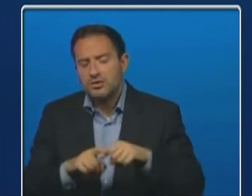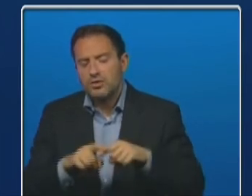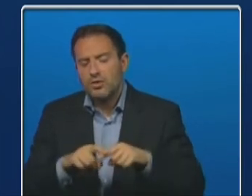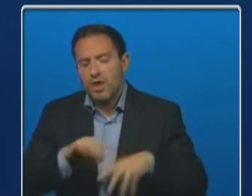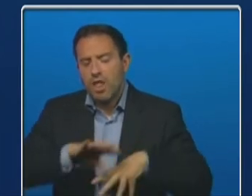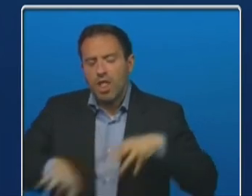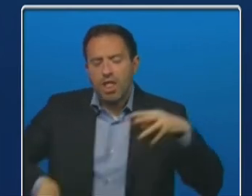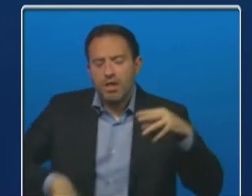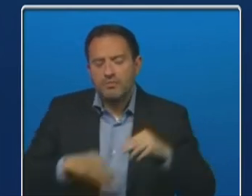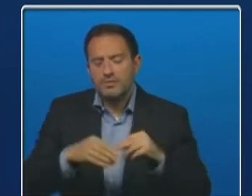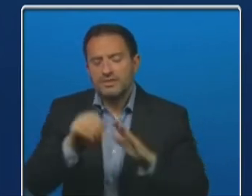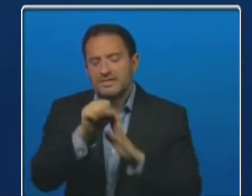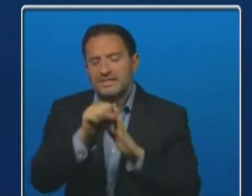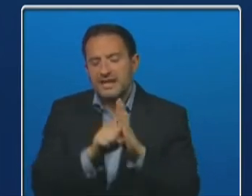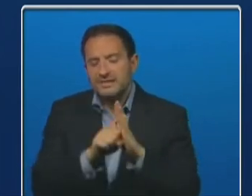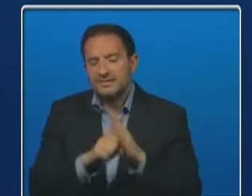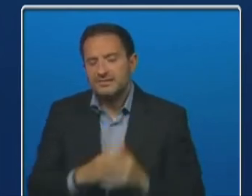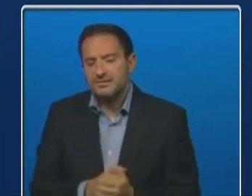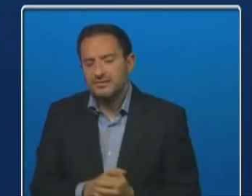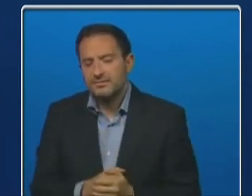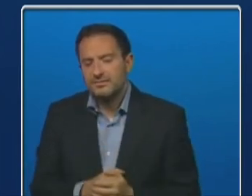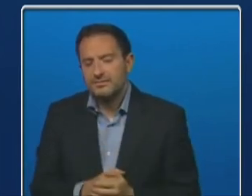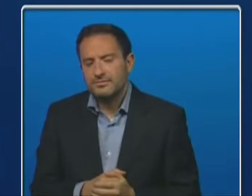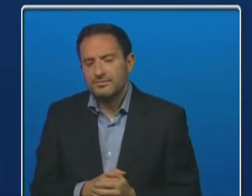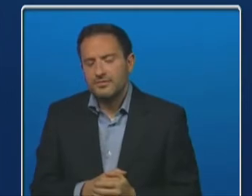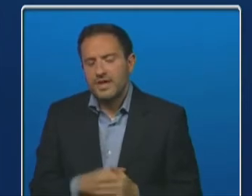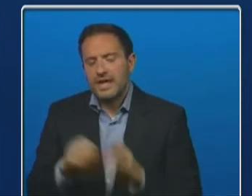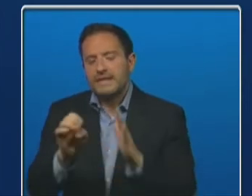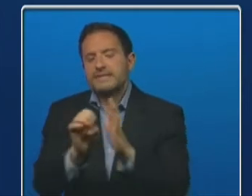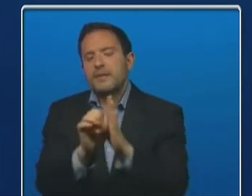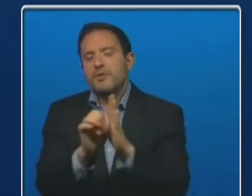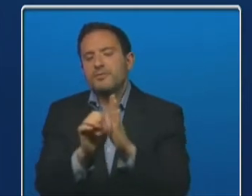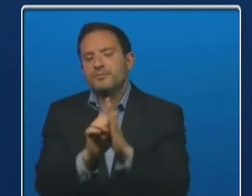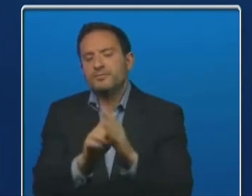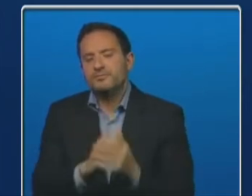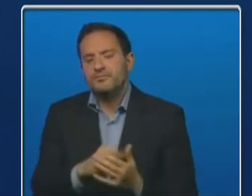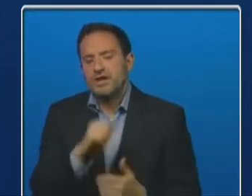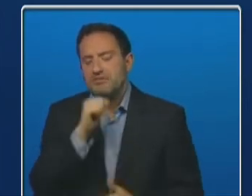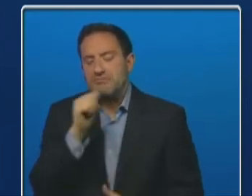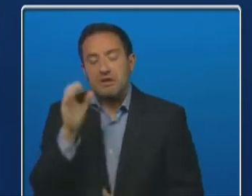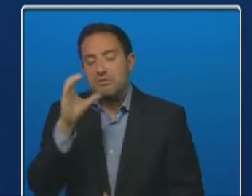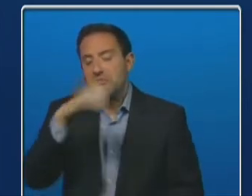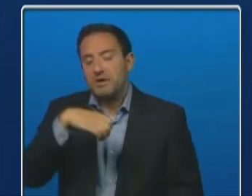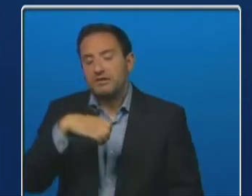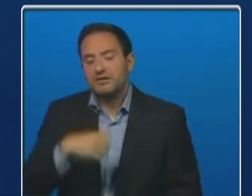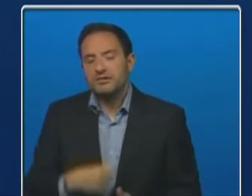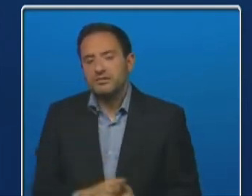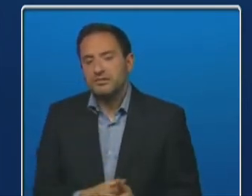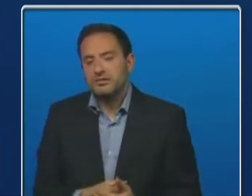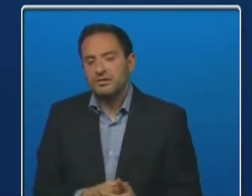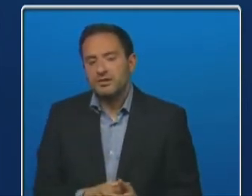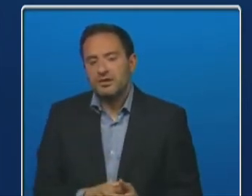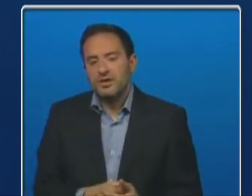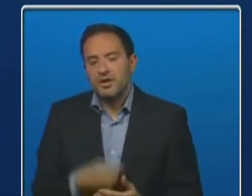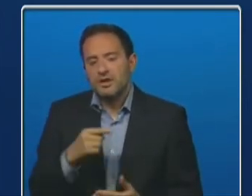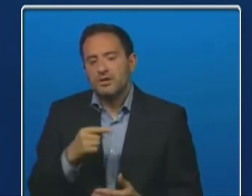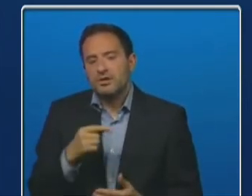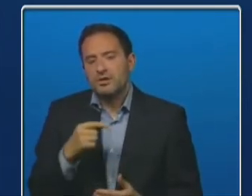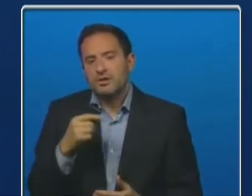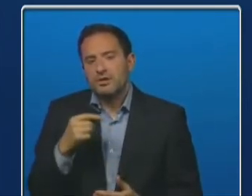within the nation. And so, for example, it's not unusual for there to be a